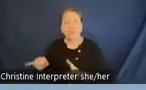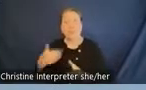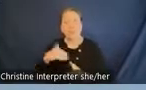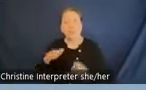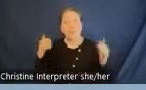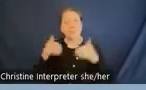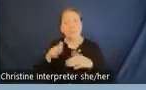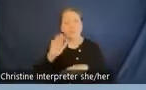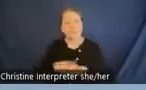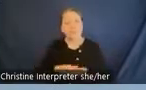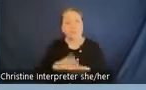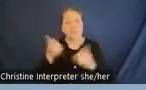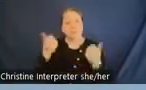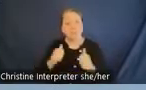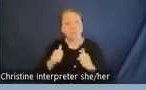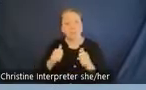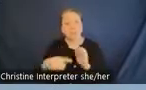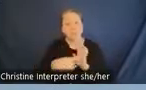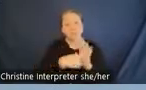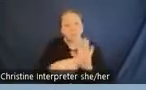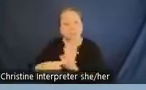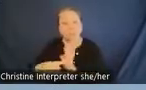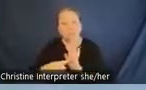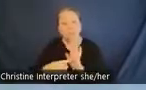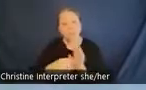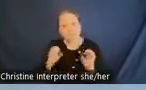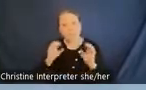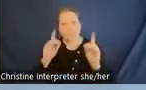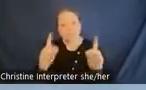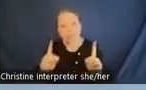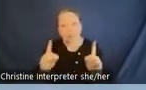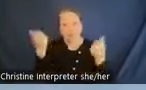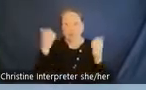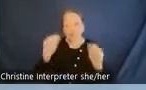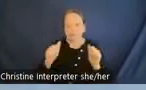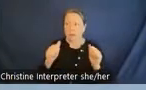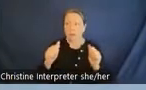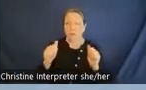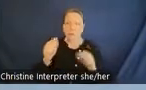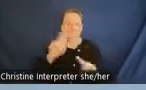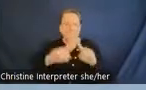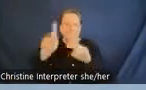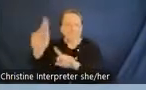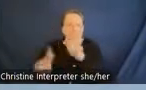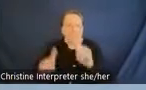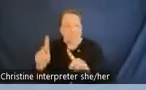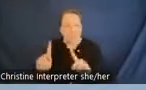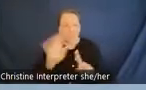on is trying to bring everyone's voice to the table.